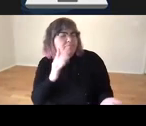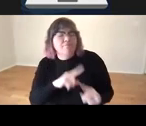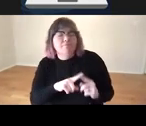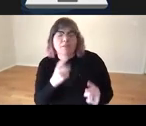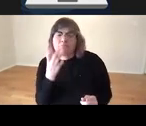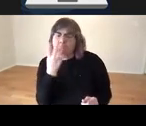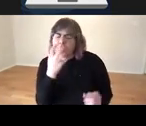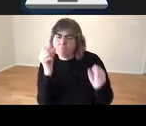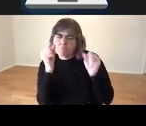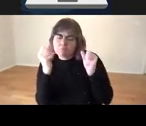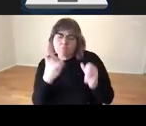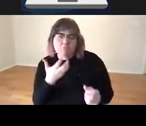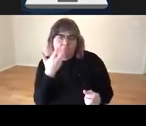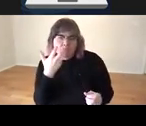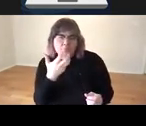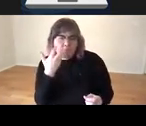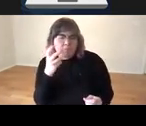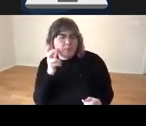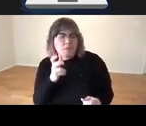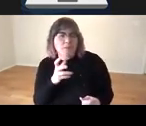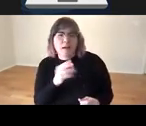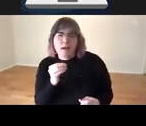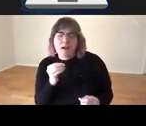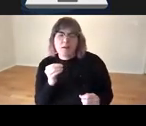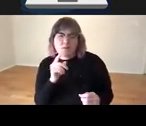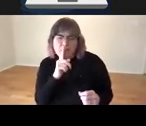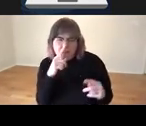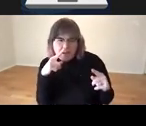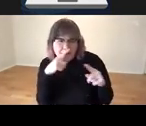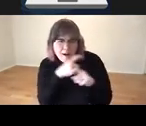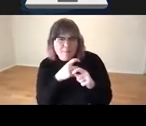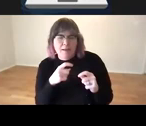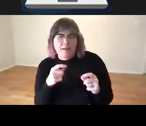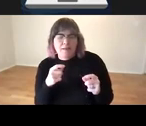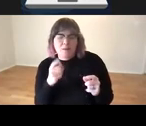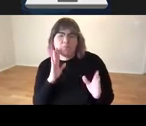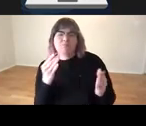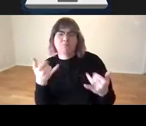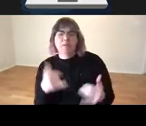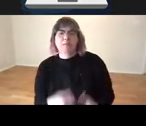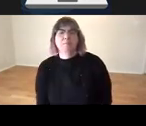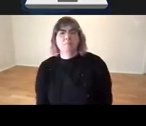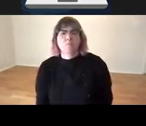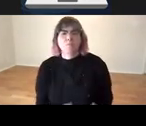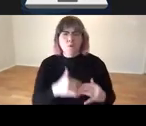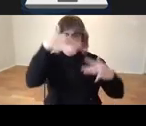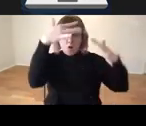incredible vocalizations to hear, and they're extremely complex. I'm going to go ahead and play a clip for you.